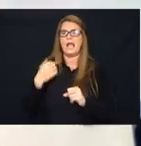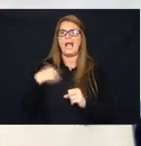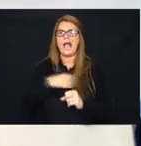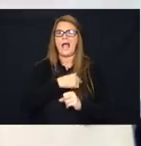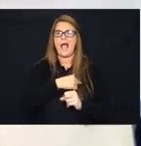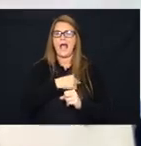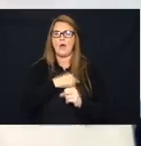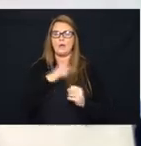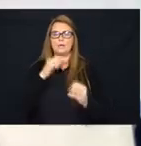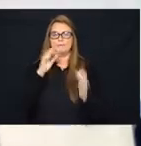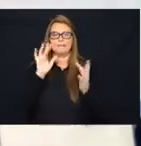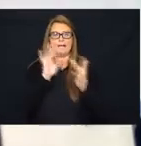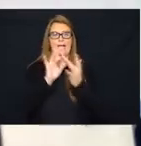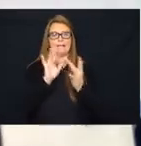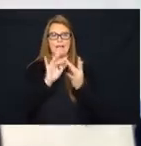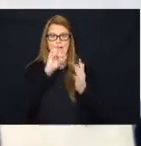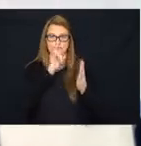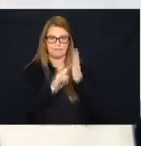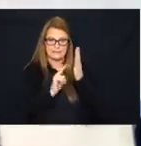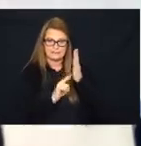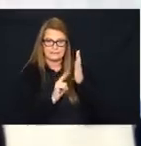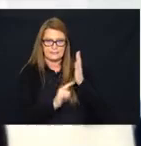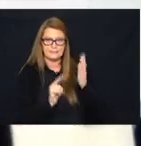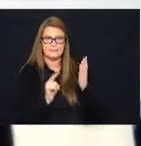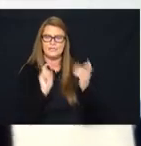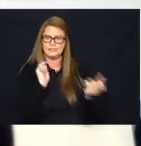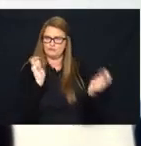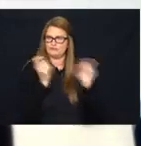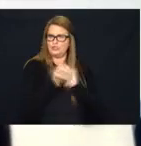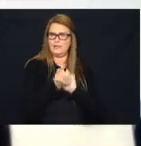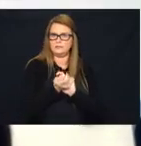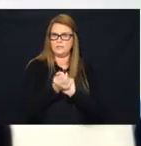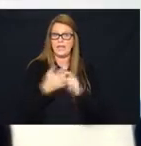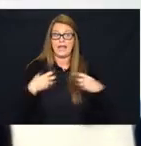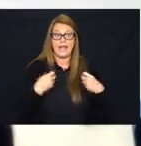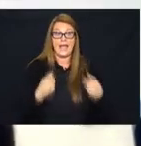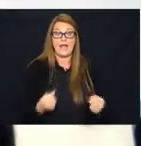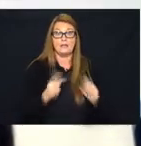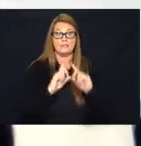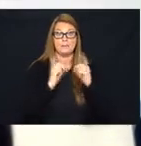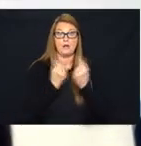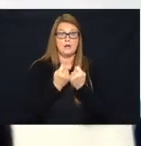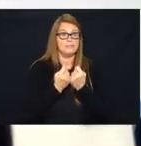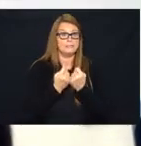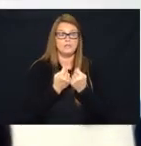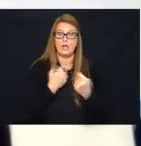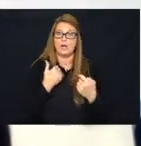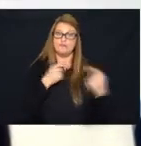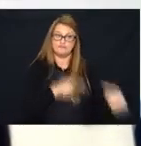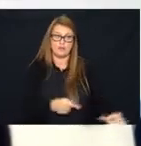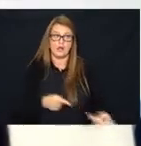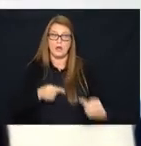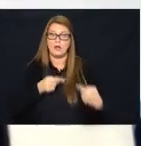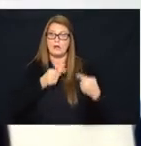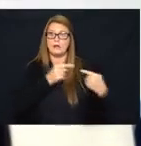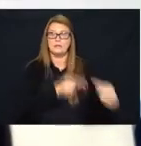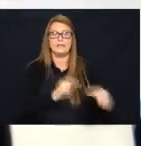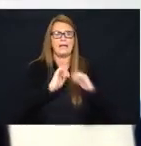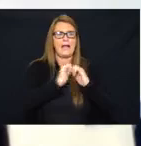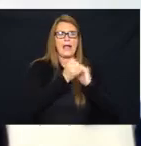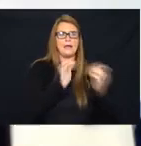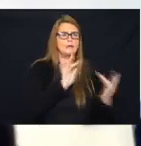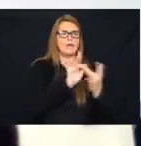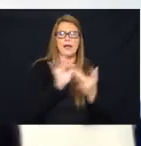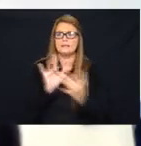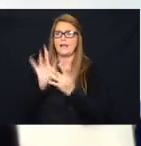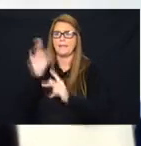investigation and contact tracing efforts. We do realize the health departments are having a difficult time trying to contact everyone. So